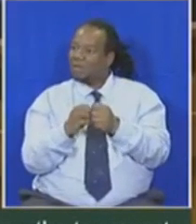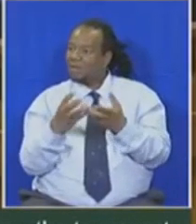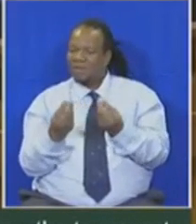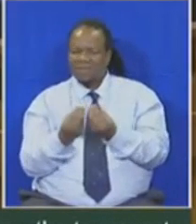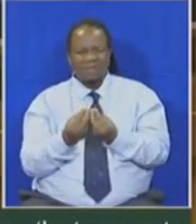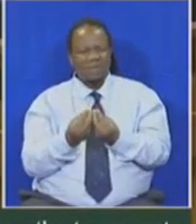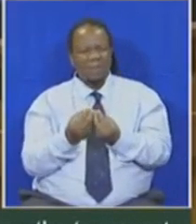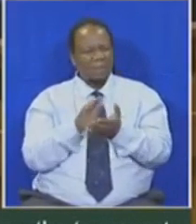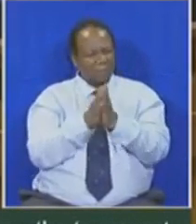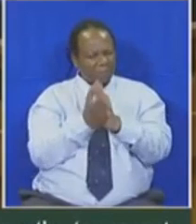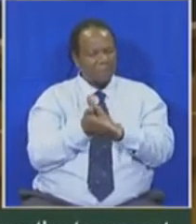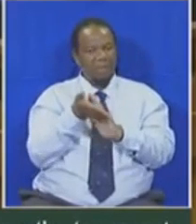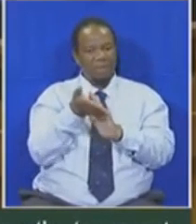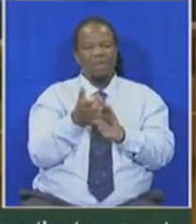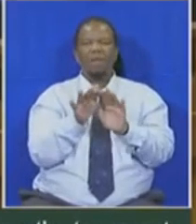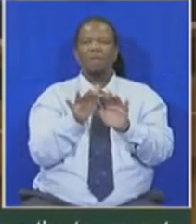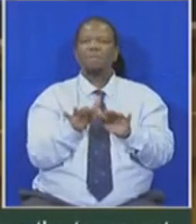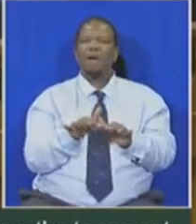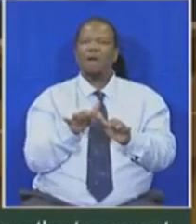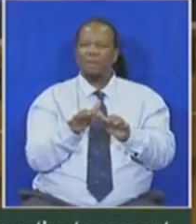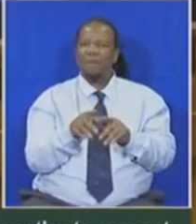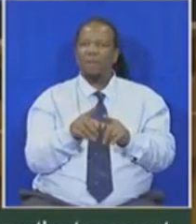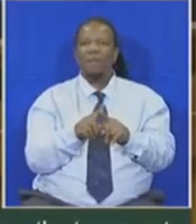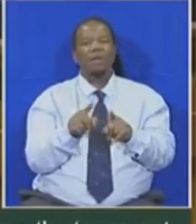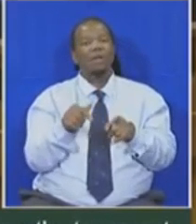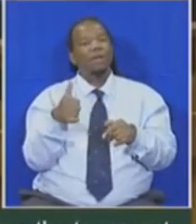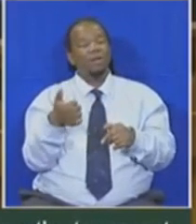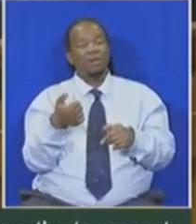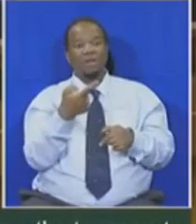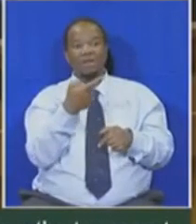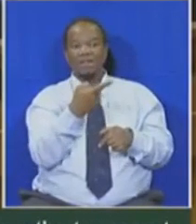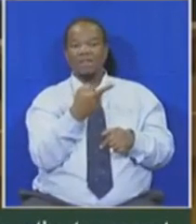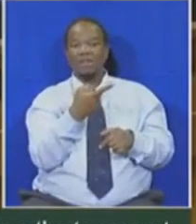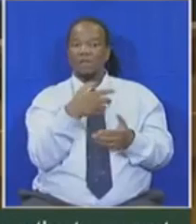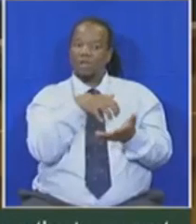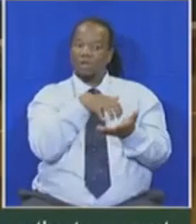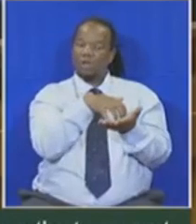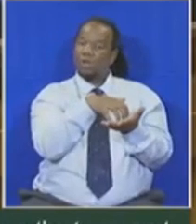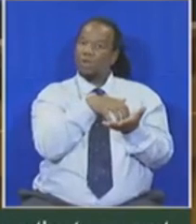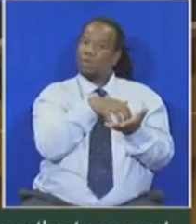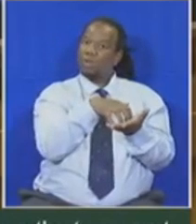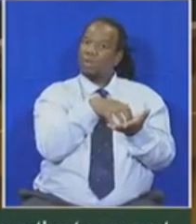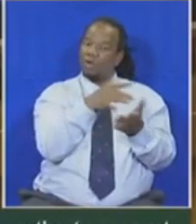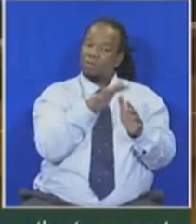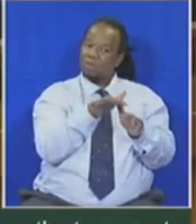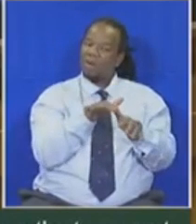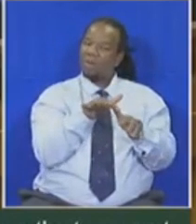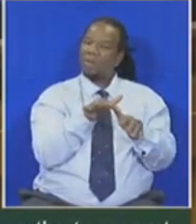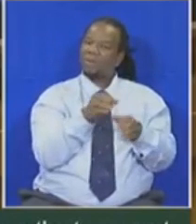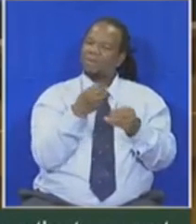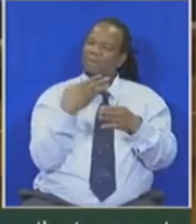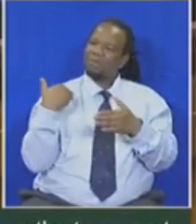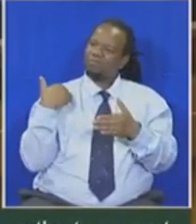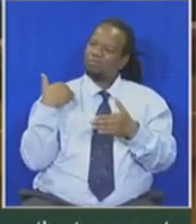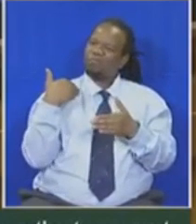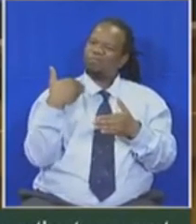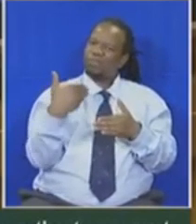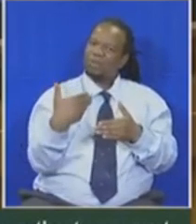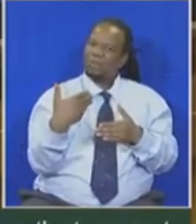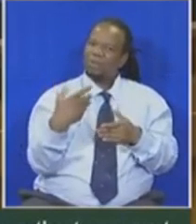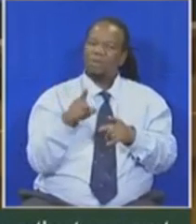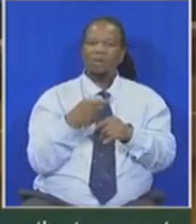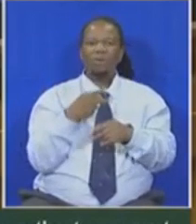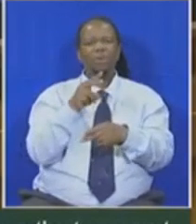Parliament. The emasculation and weakening of this House began a long time ago. Its key oversight role